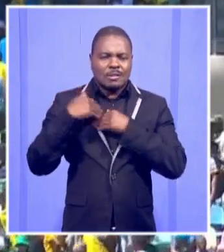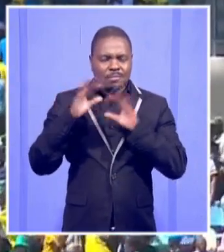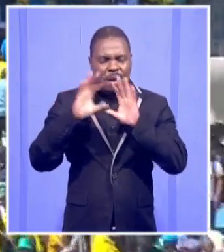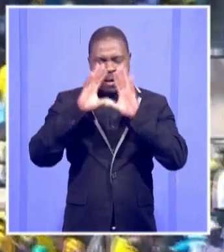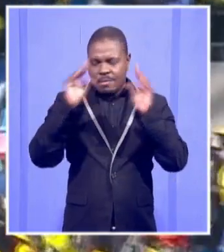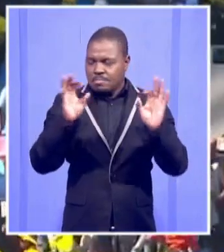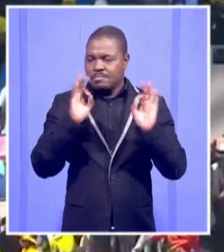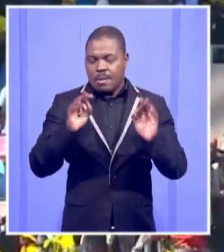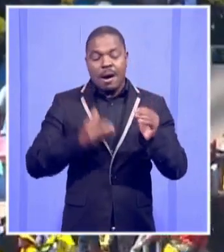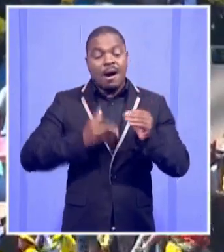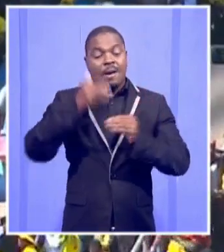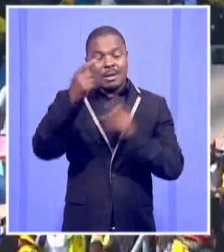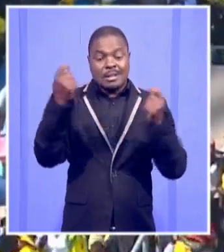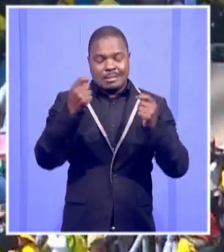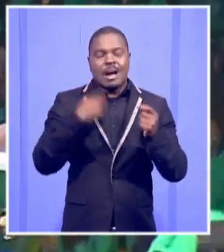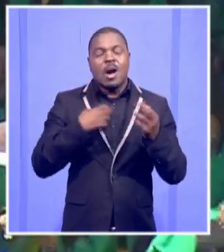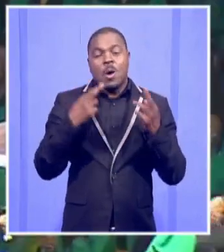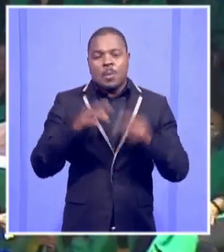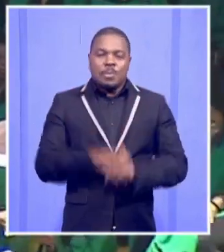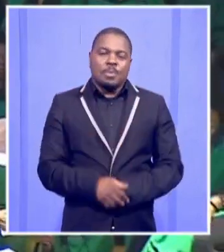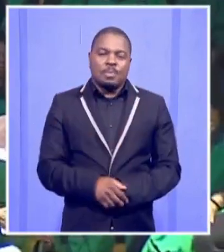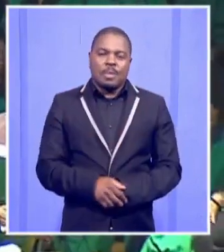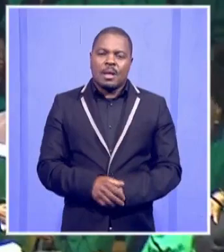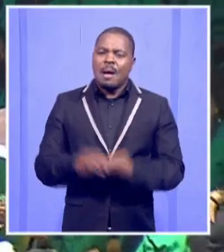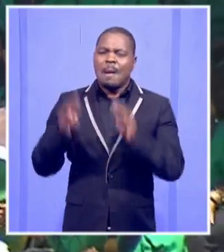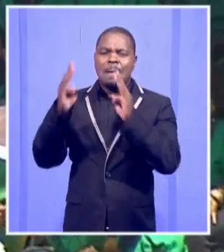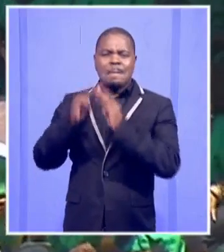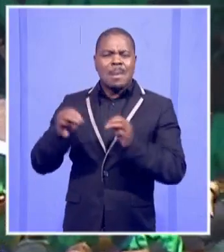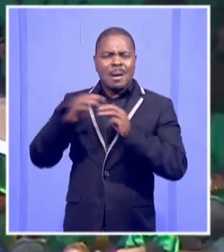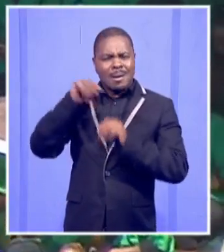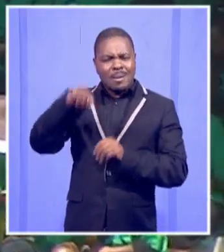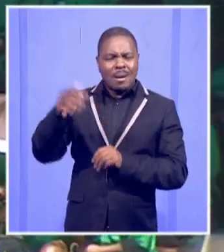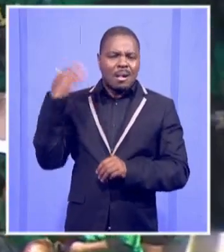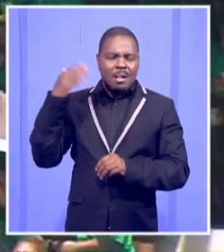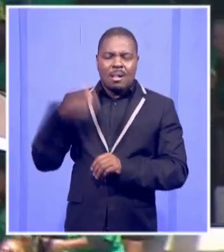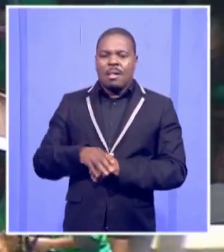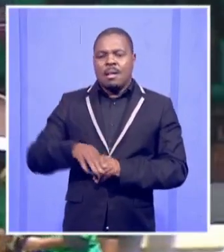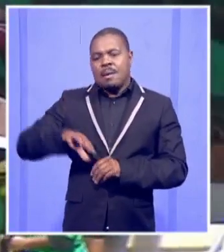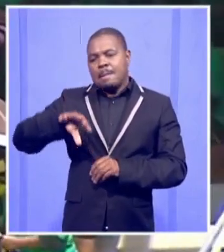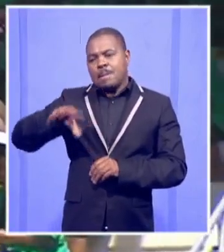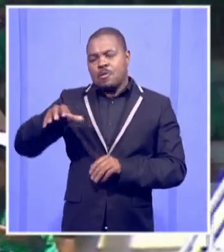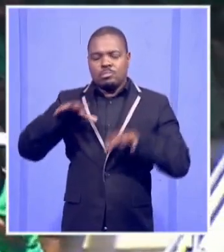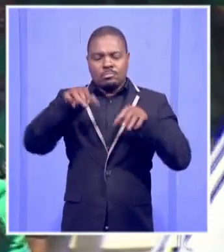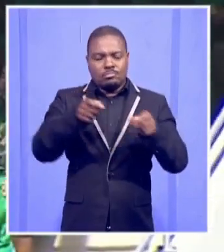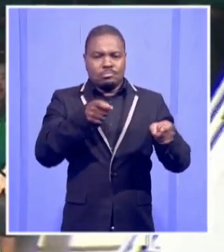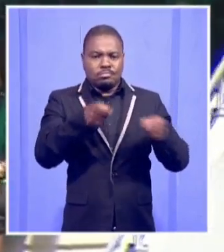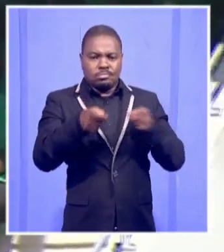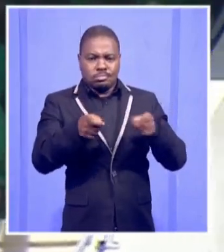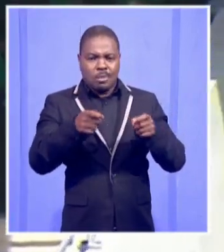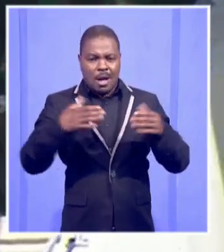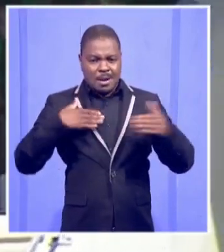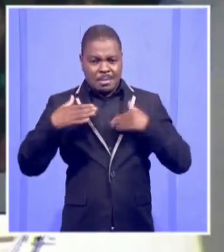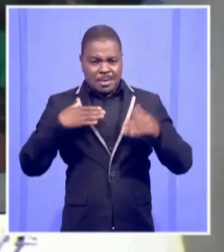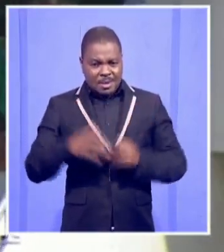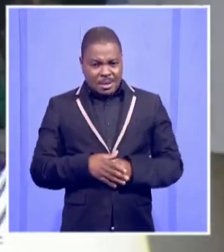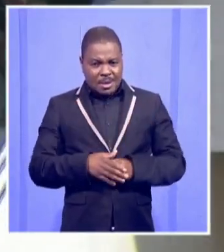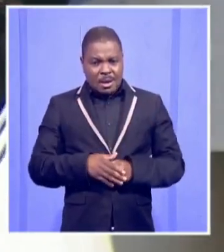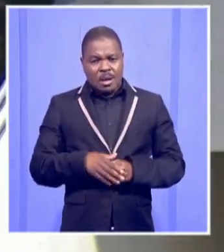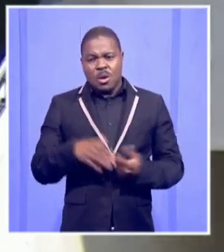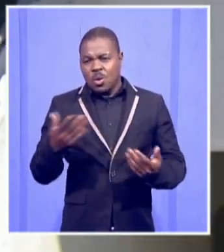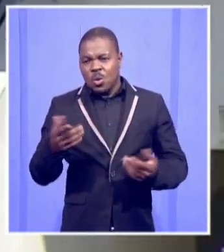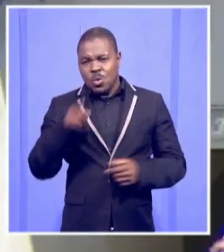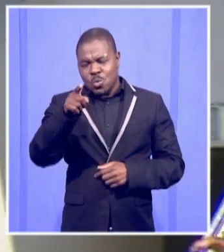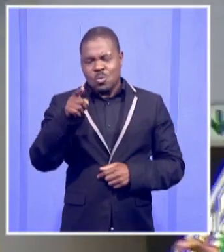intact after this celebration here. Also, Mangaung has been placed under administration. I mean, not only as an ANC member, just tell me about your